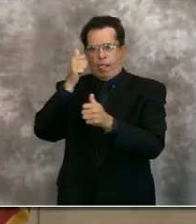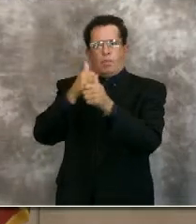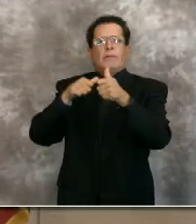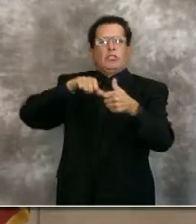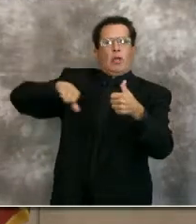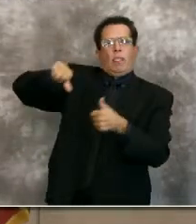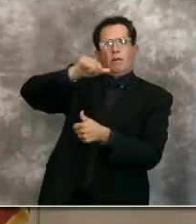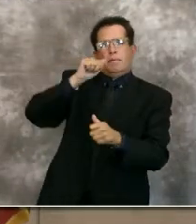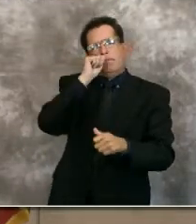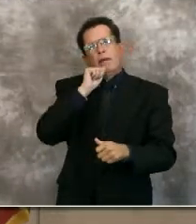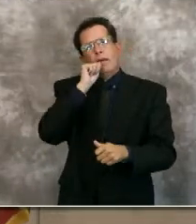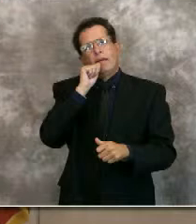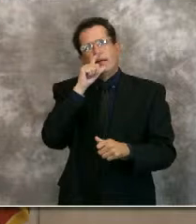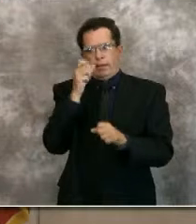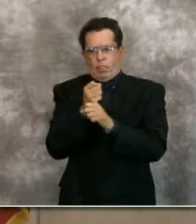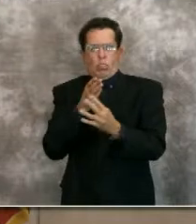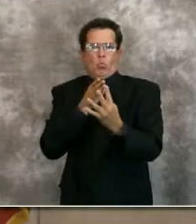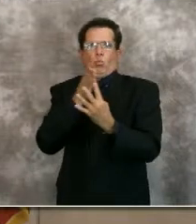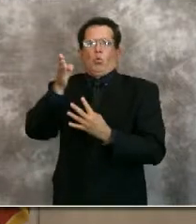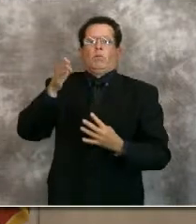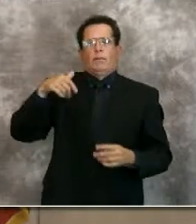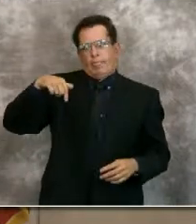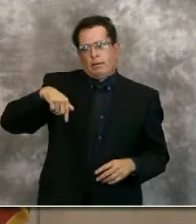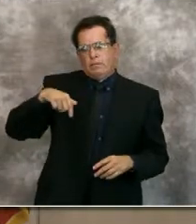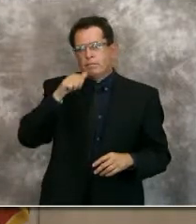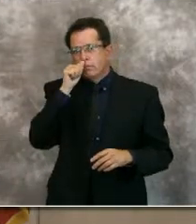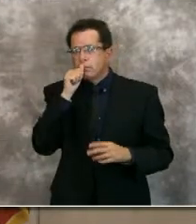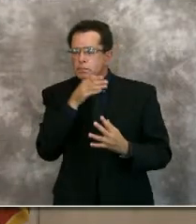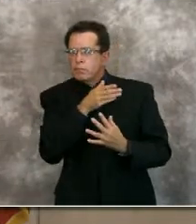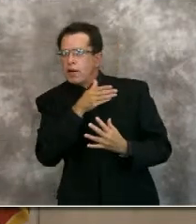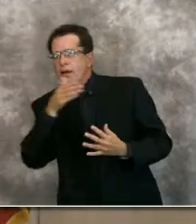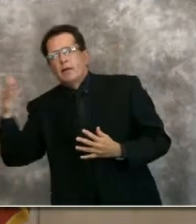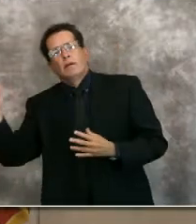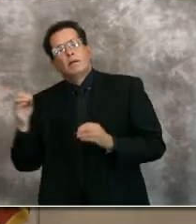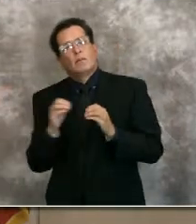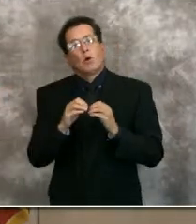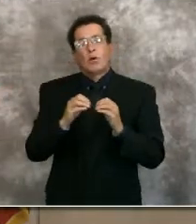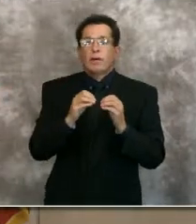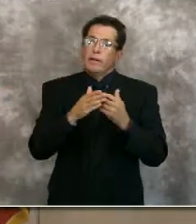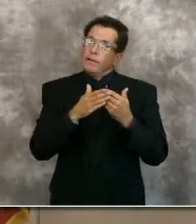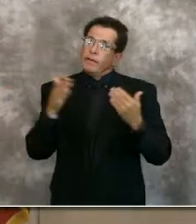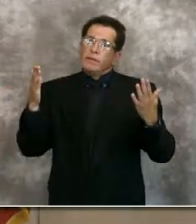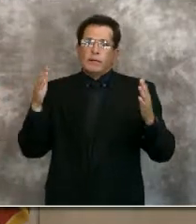us get all through this pandemic together. With that,